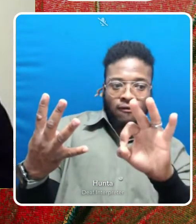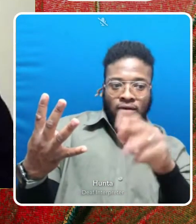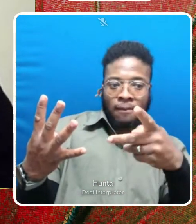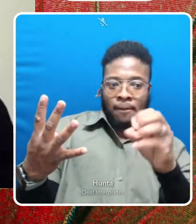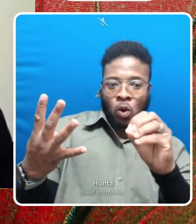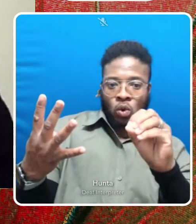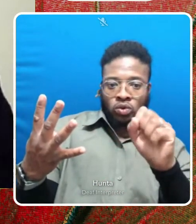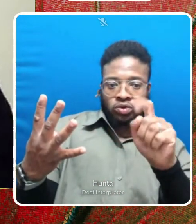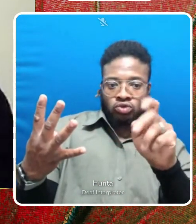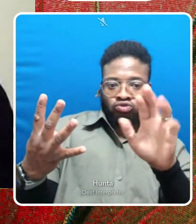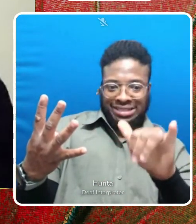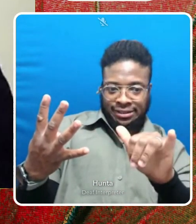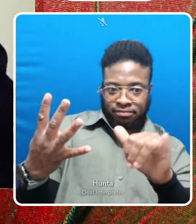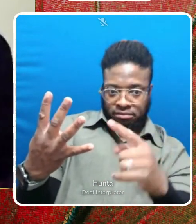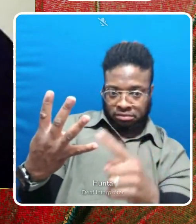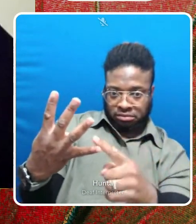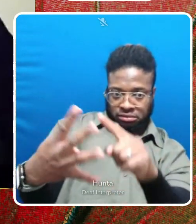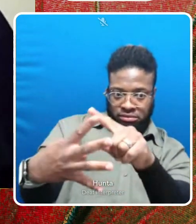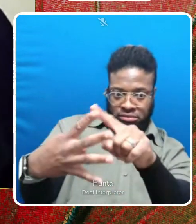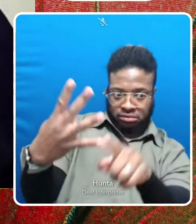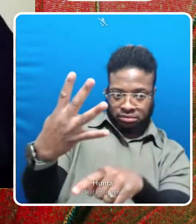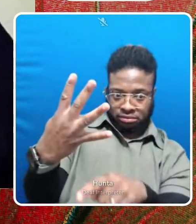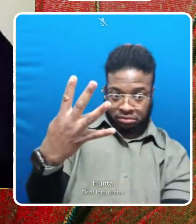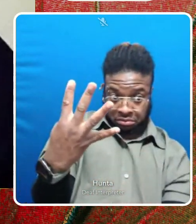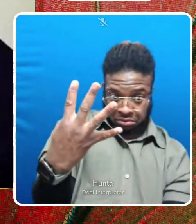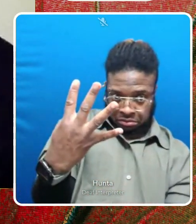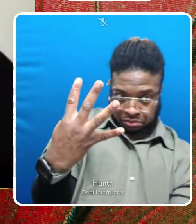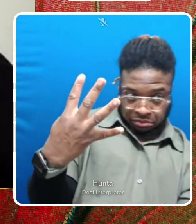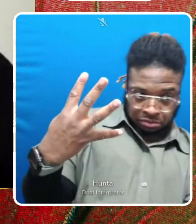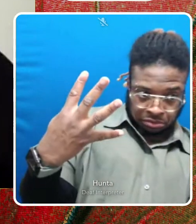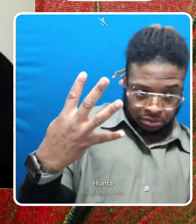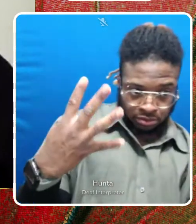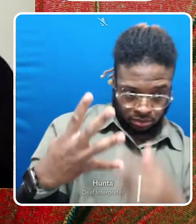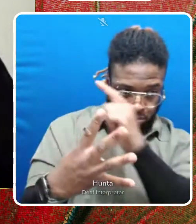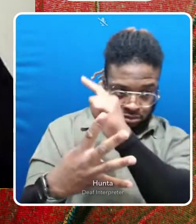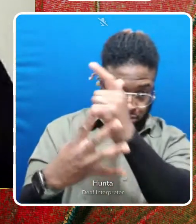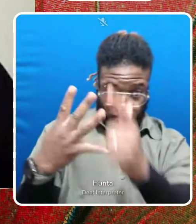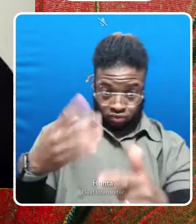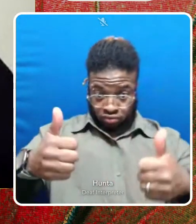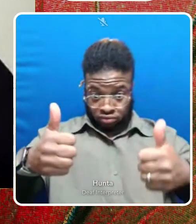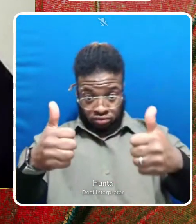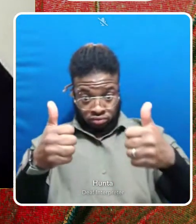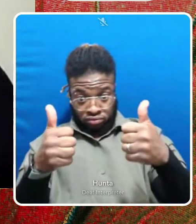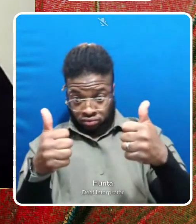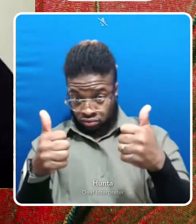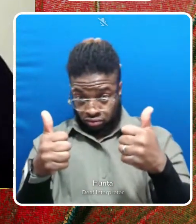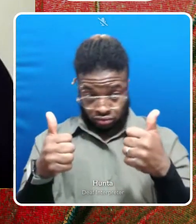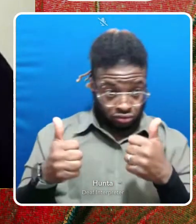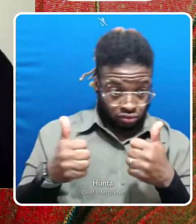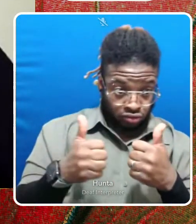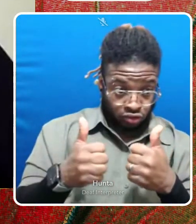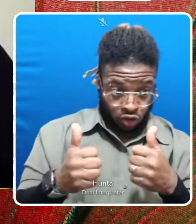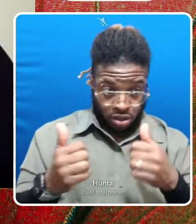you know. All right, cool. So Southern Word, come on, let's get it. Round 2,